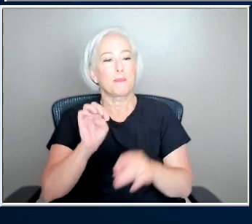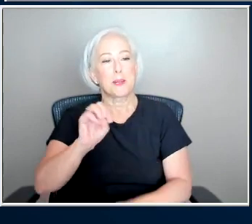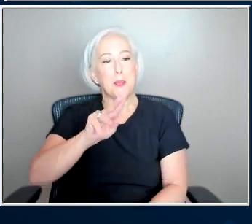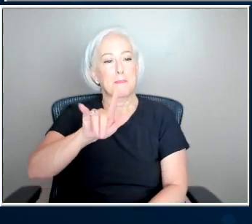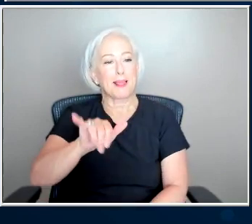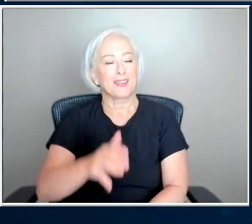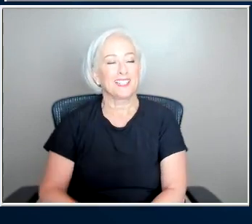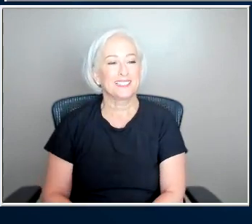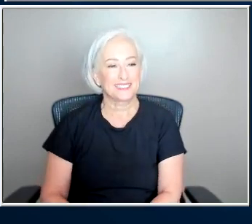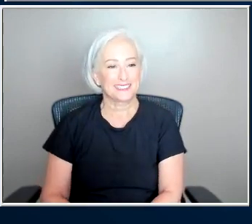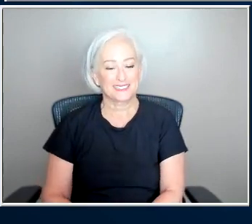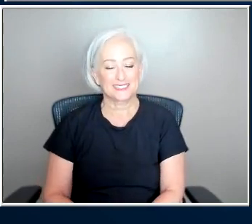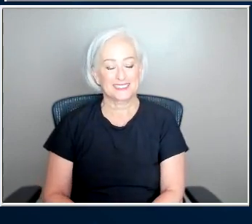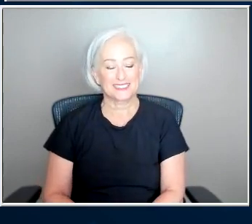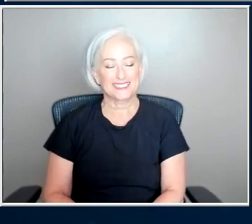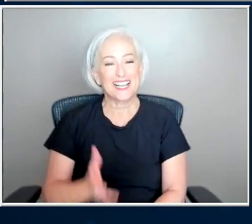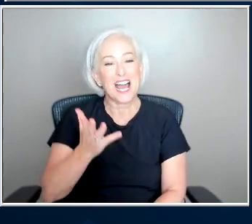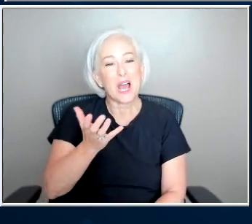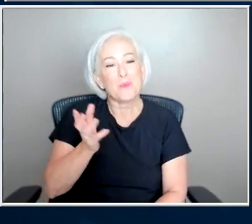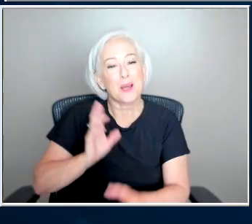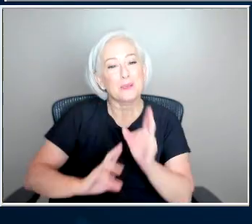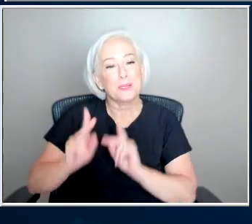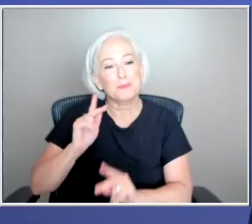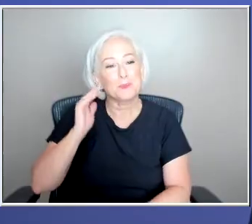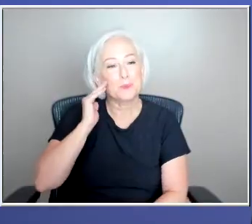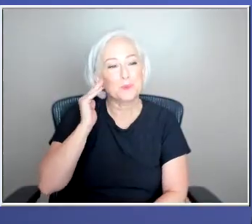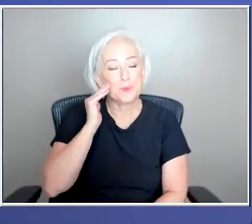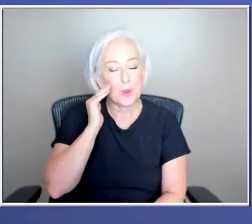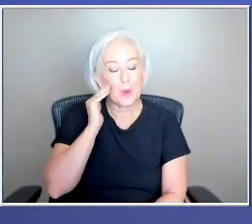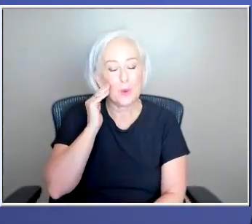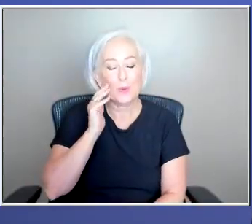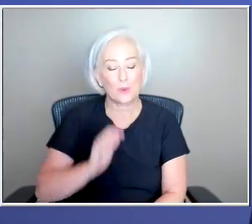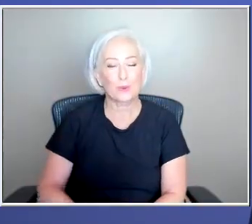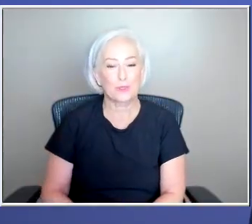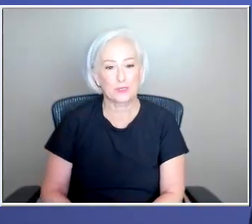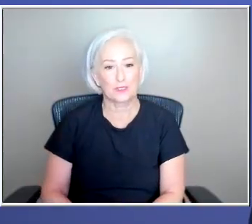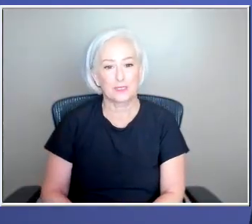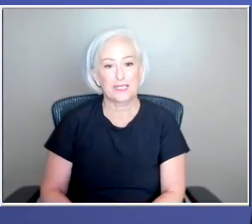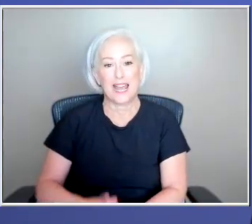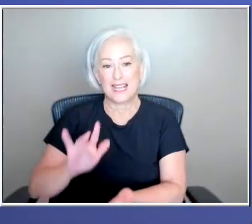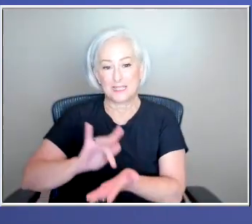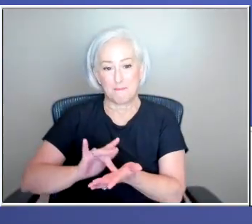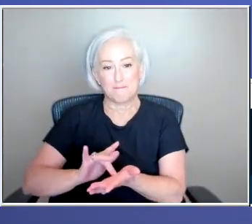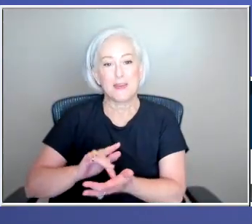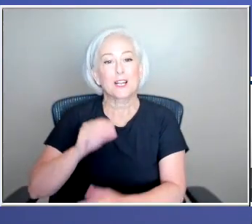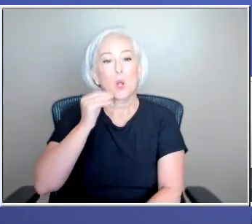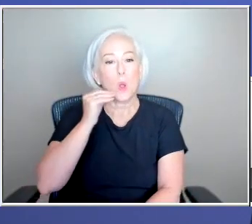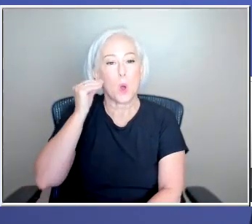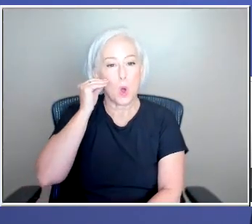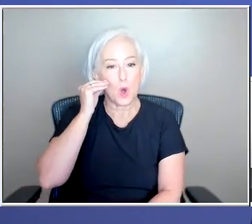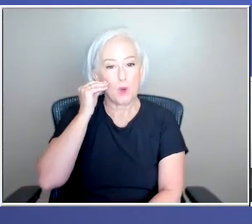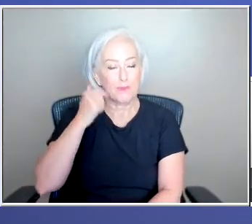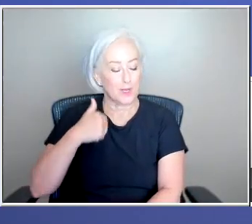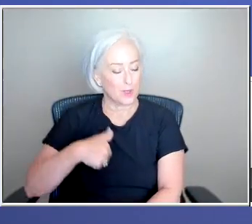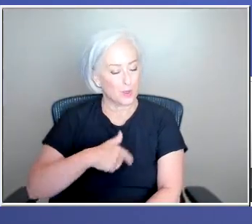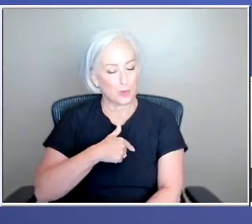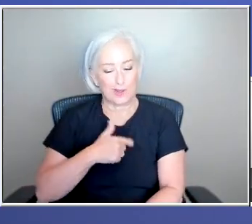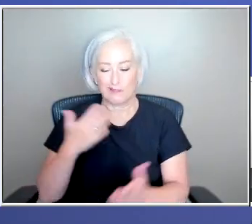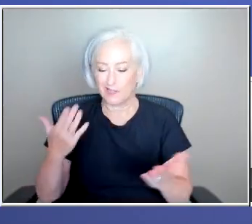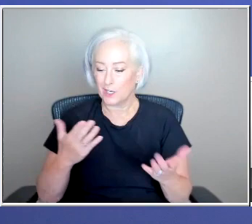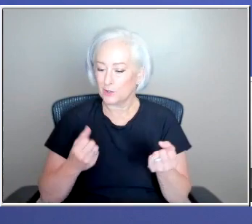I want people to take away that that as a medical home, like we're here for our families. We really try to provide